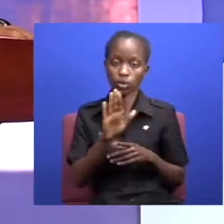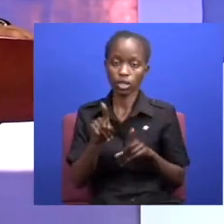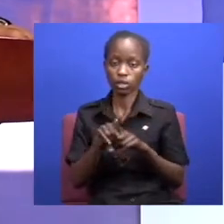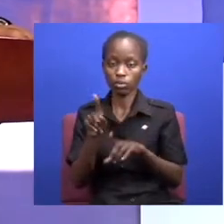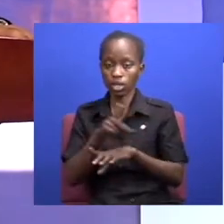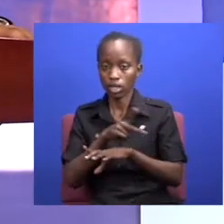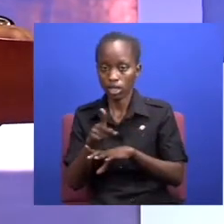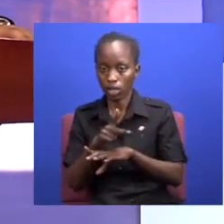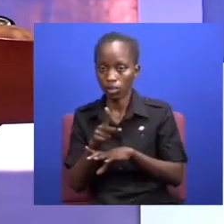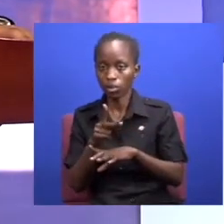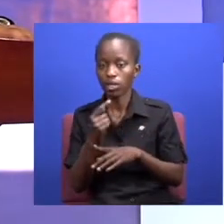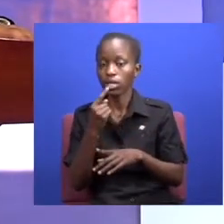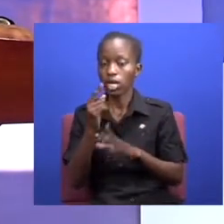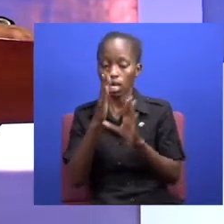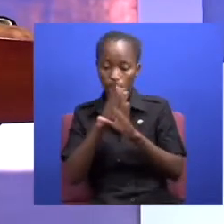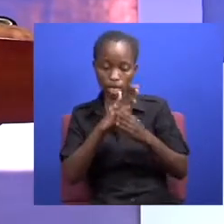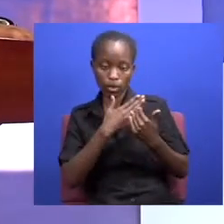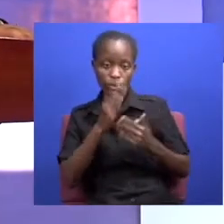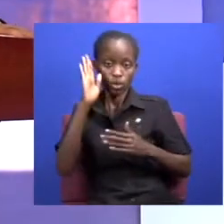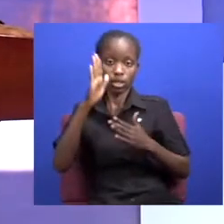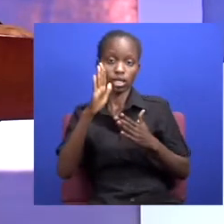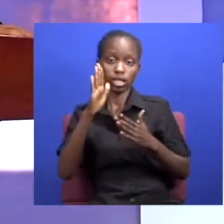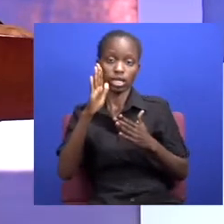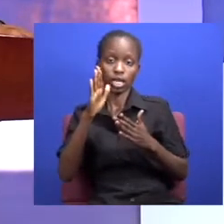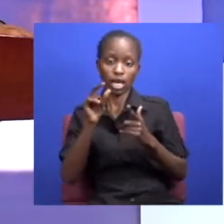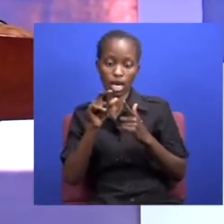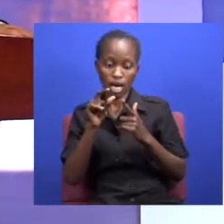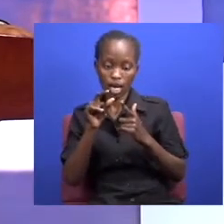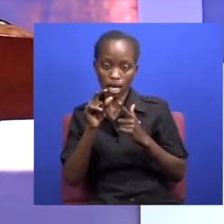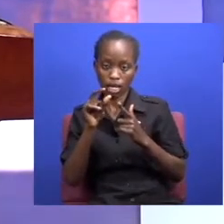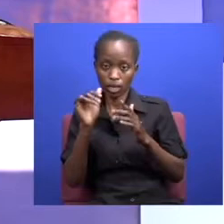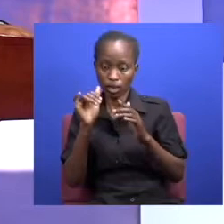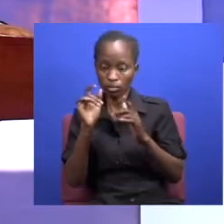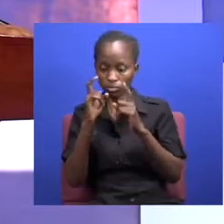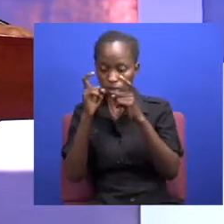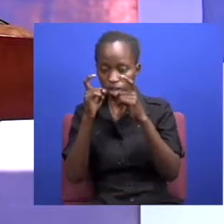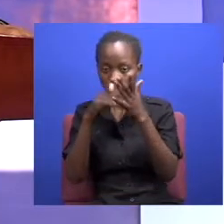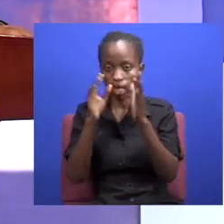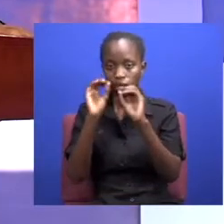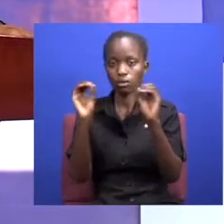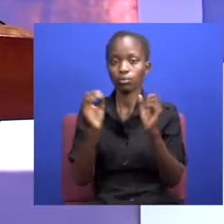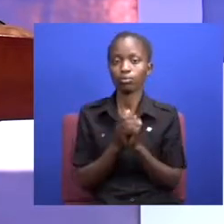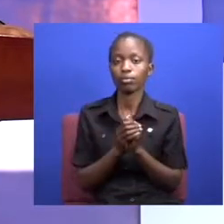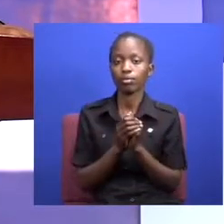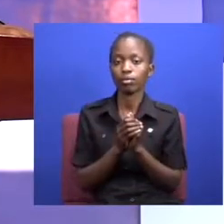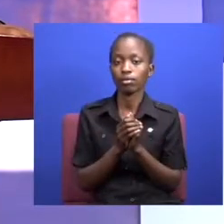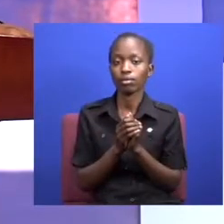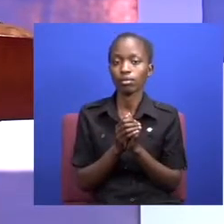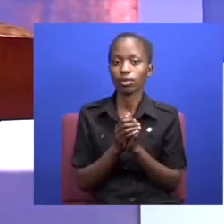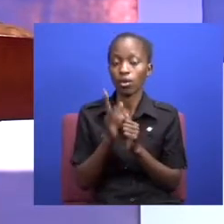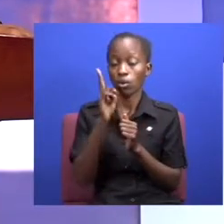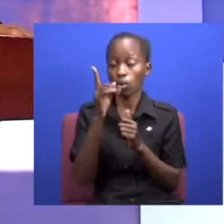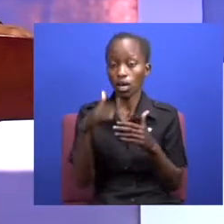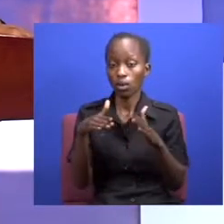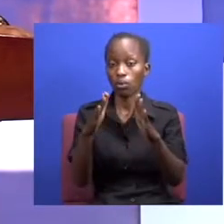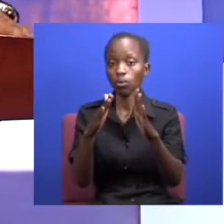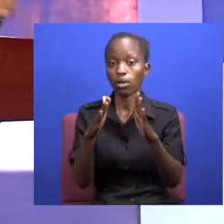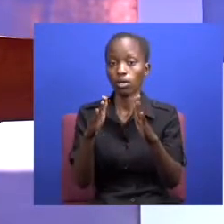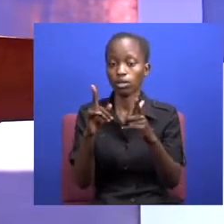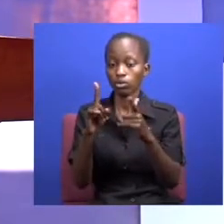11 also says, I have hidden your word in my heart that I might not sin against you. So that one way